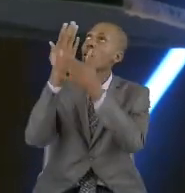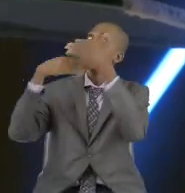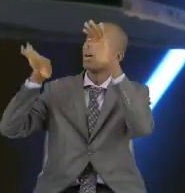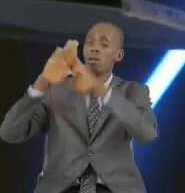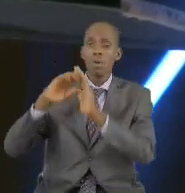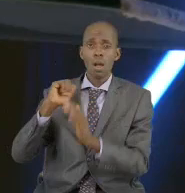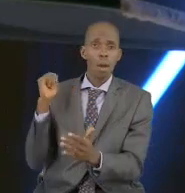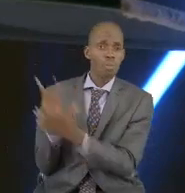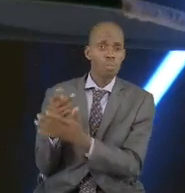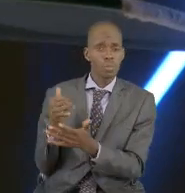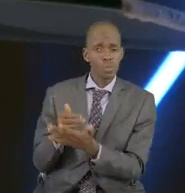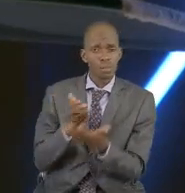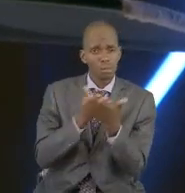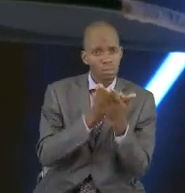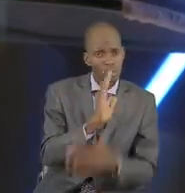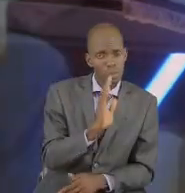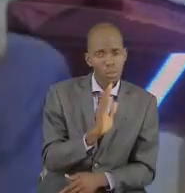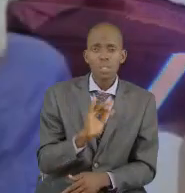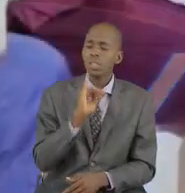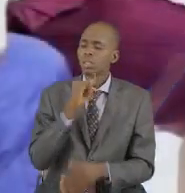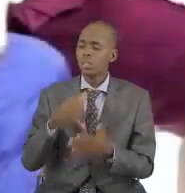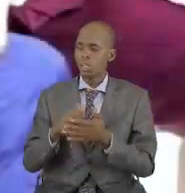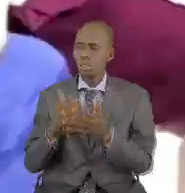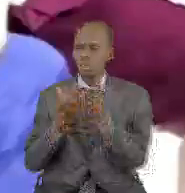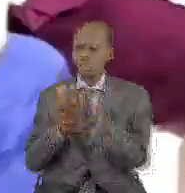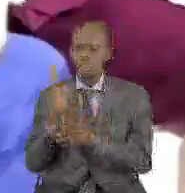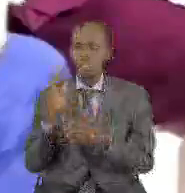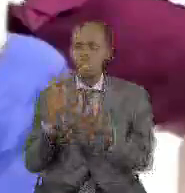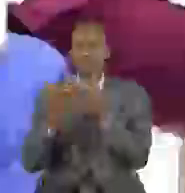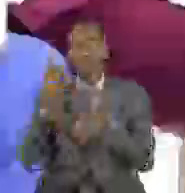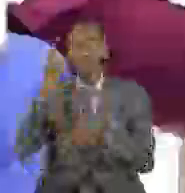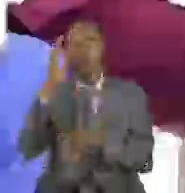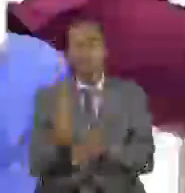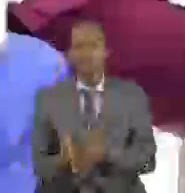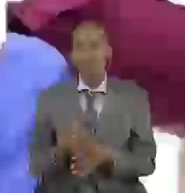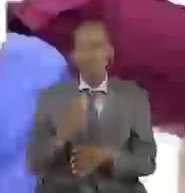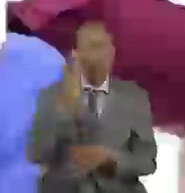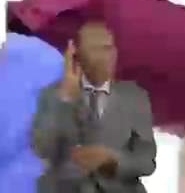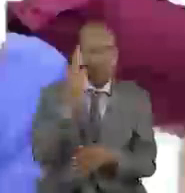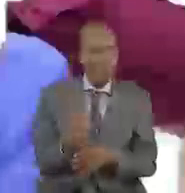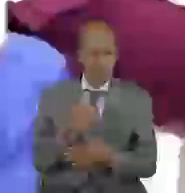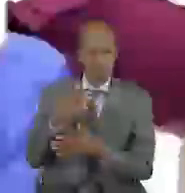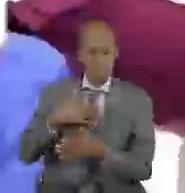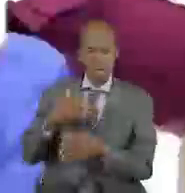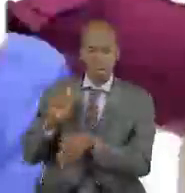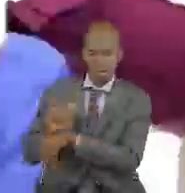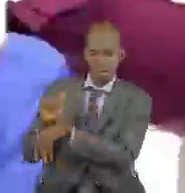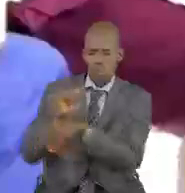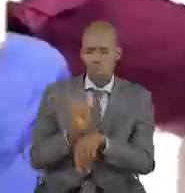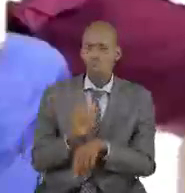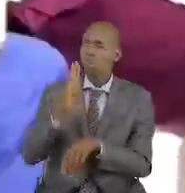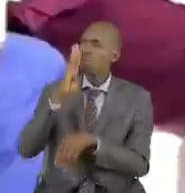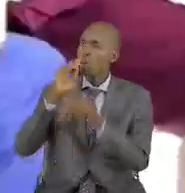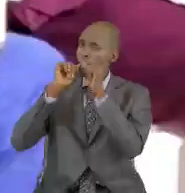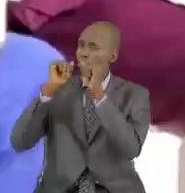who lived with Christ and you are with him face to face? Will this be rewarded in eternity